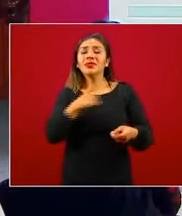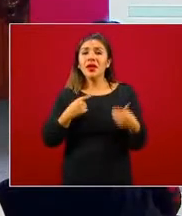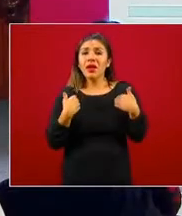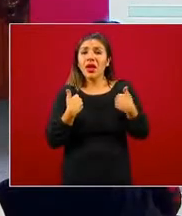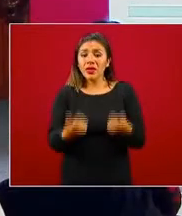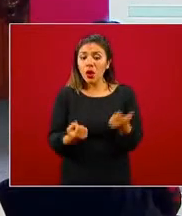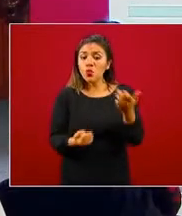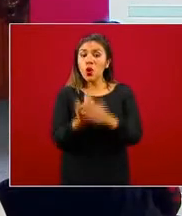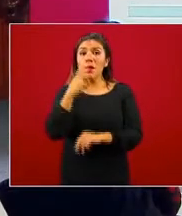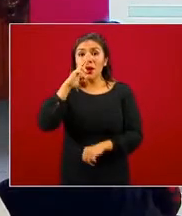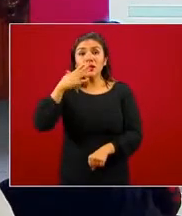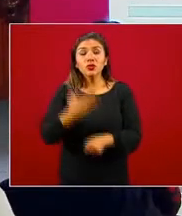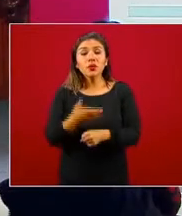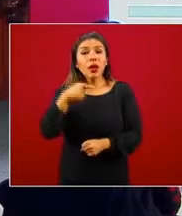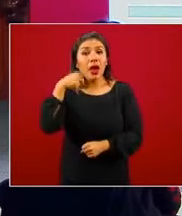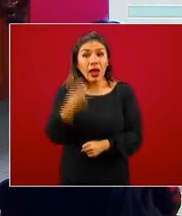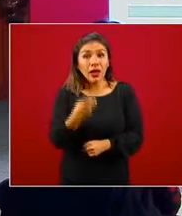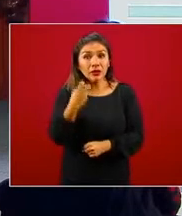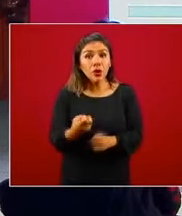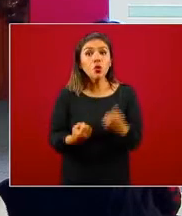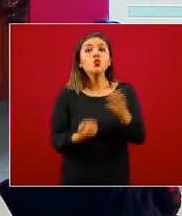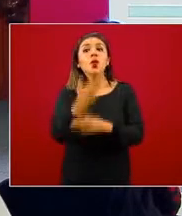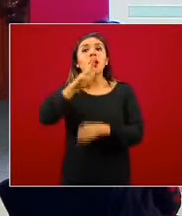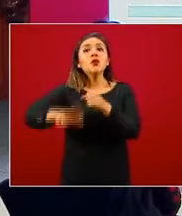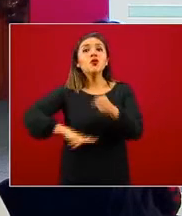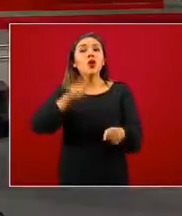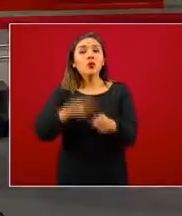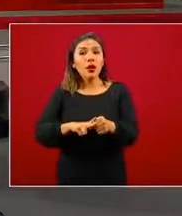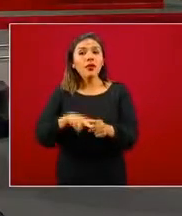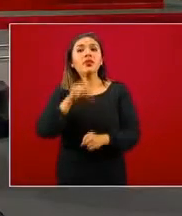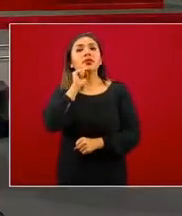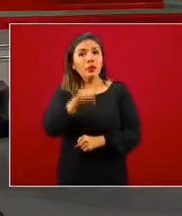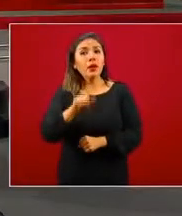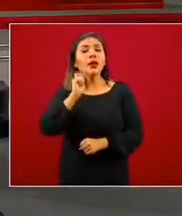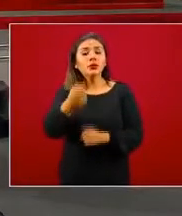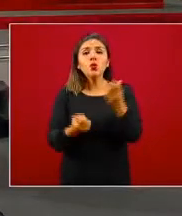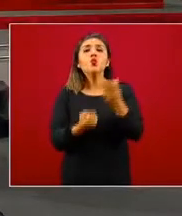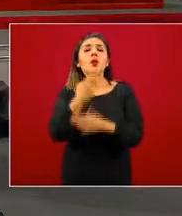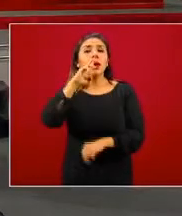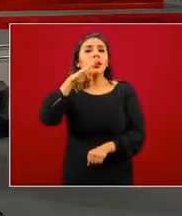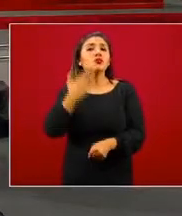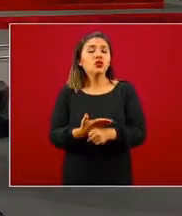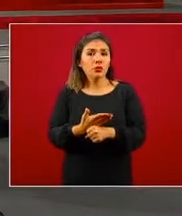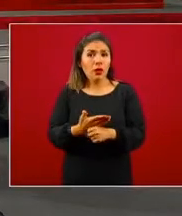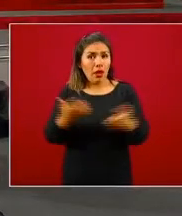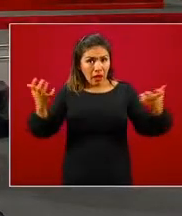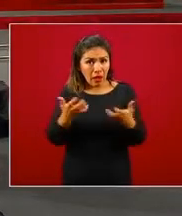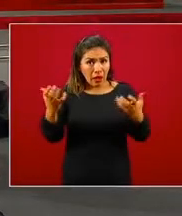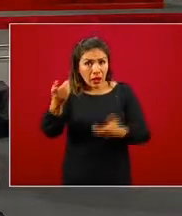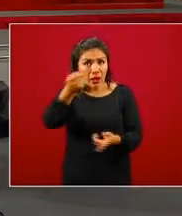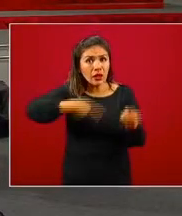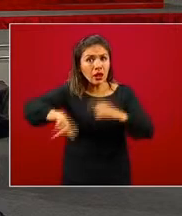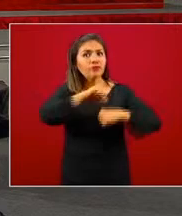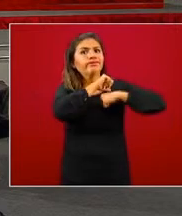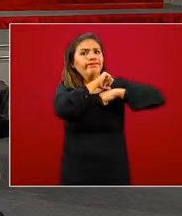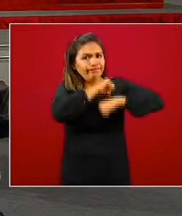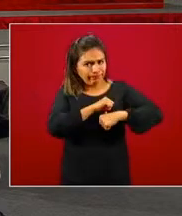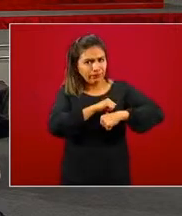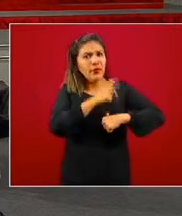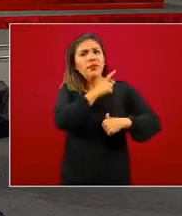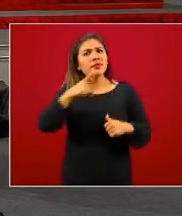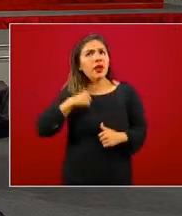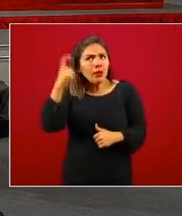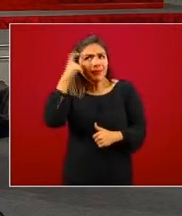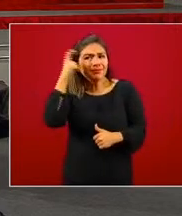board, tell people about this. Part of our new responsibility under the new normal is a responsibility toward